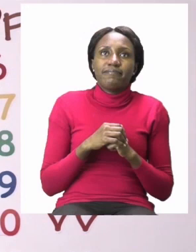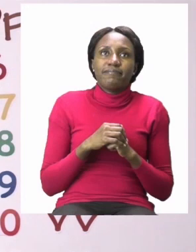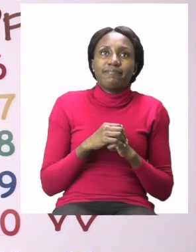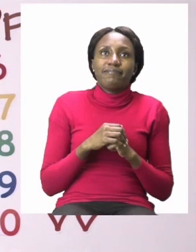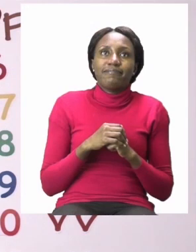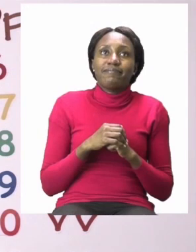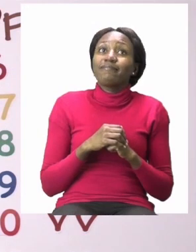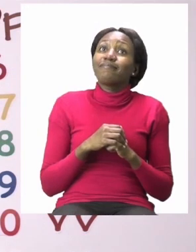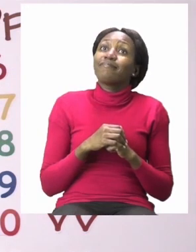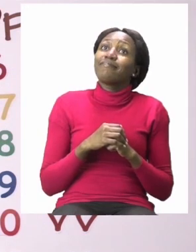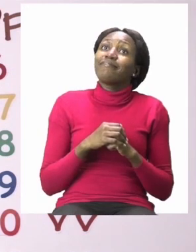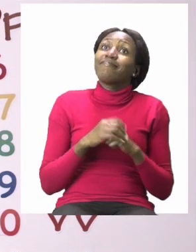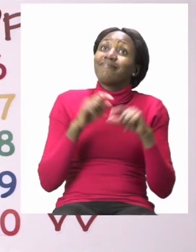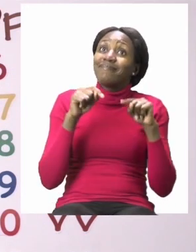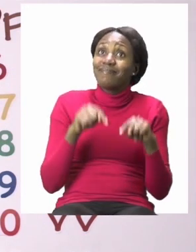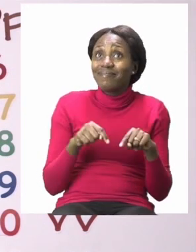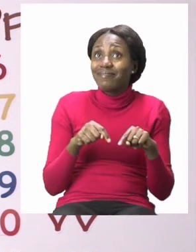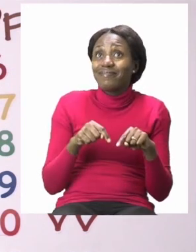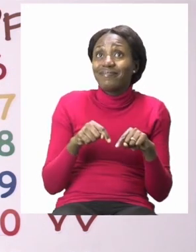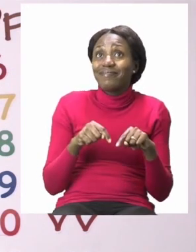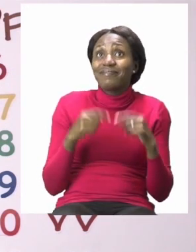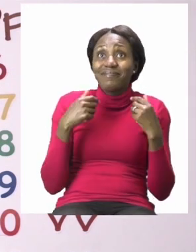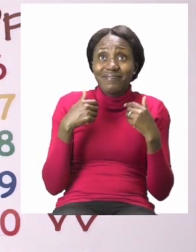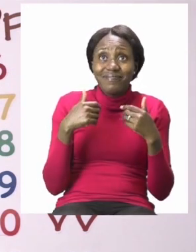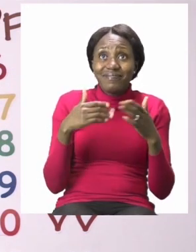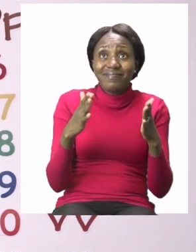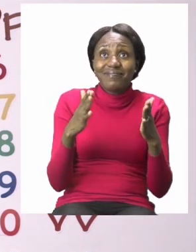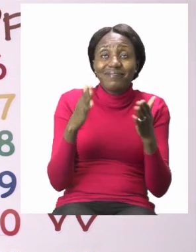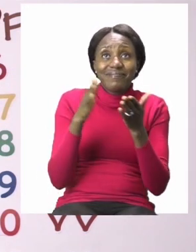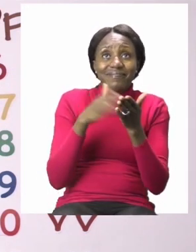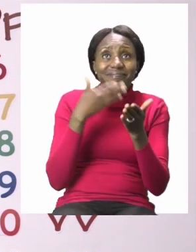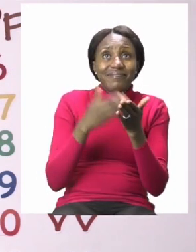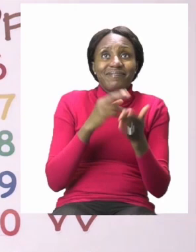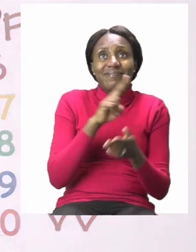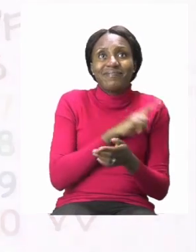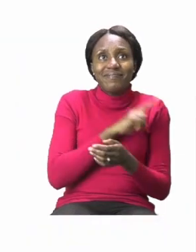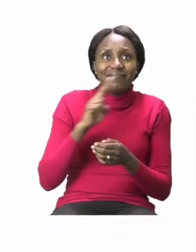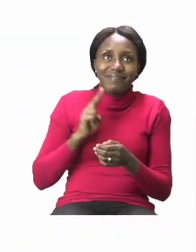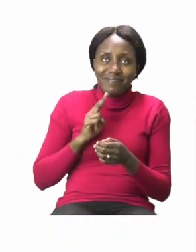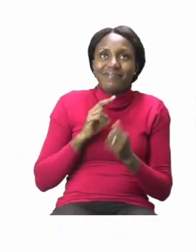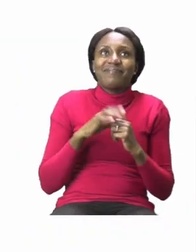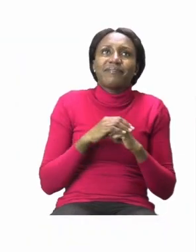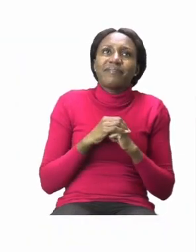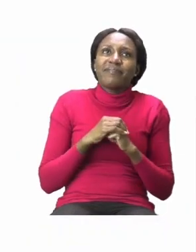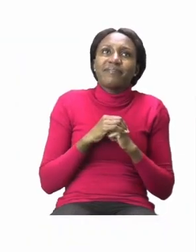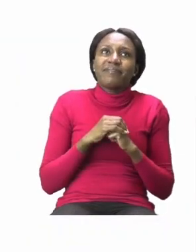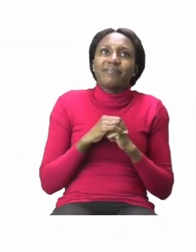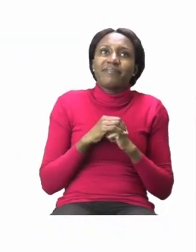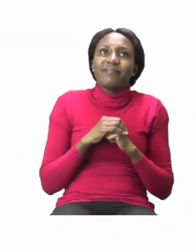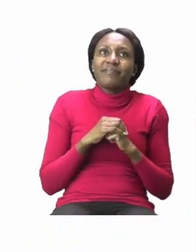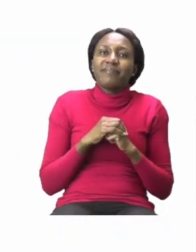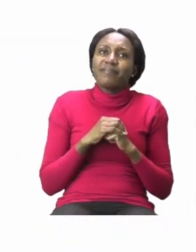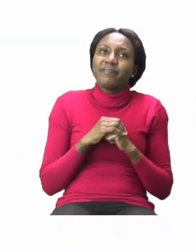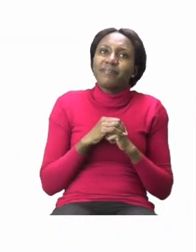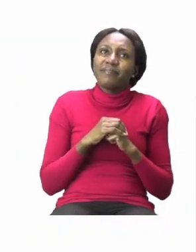Now, boys and girls, we are going to start our lesson on page 22. On page 22,